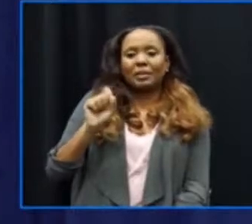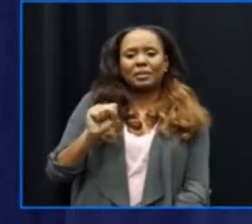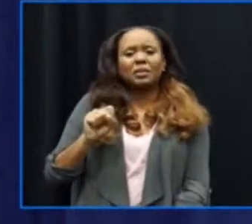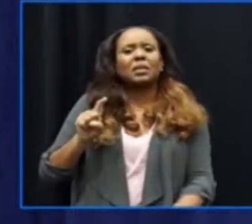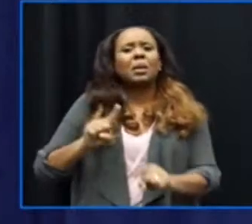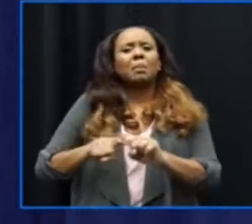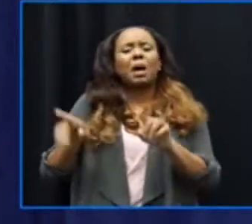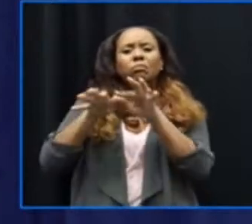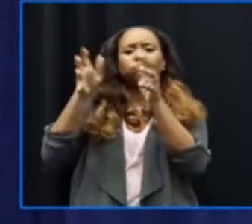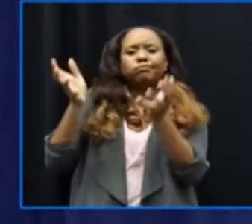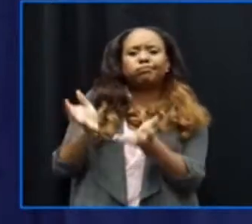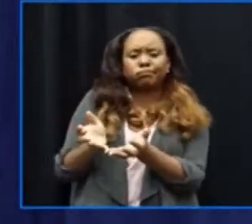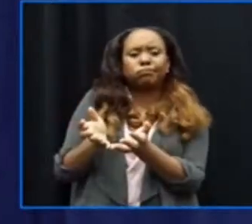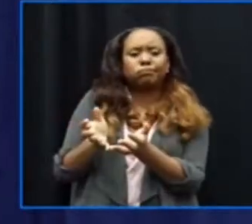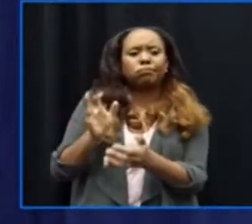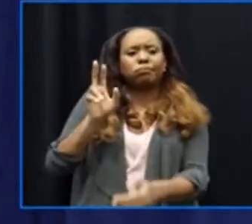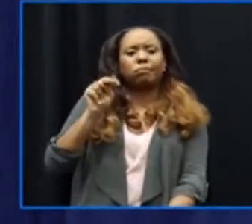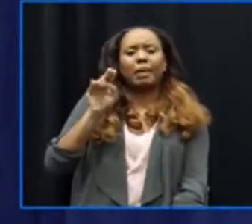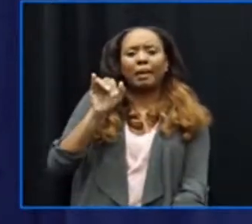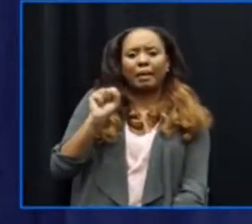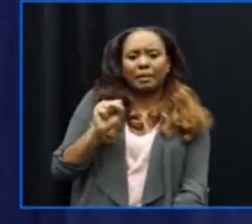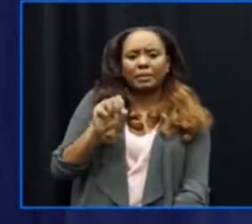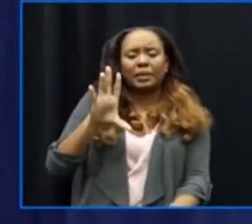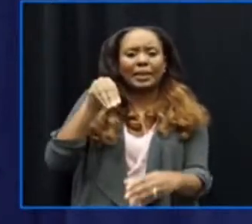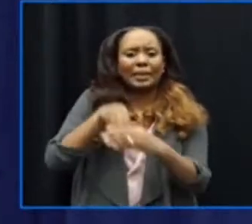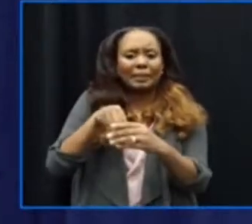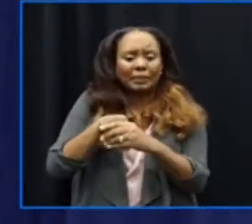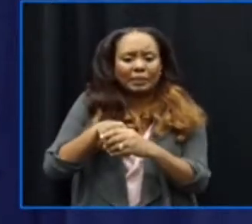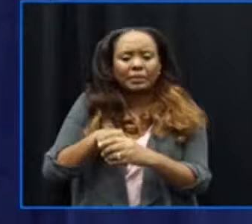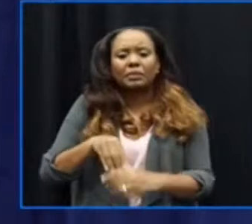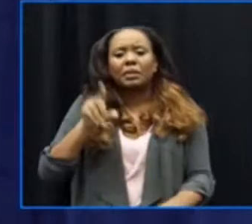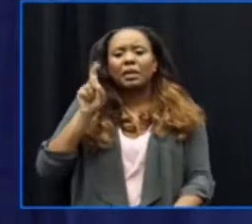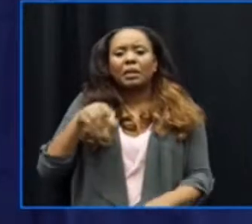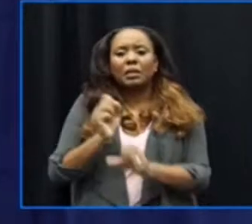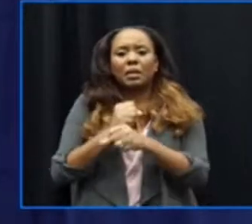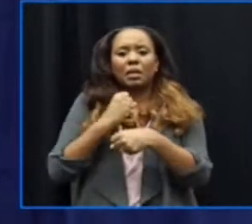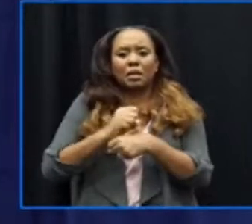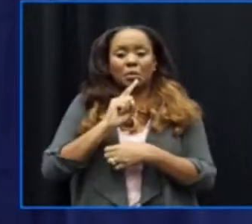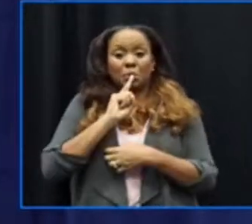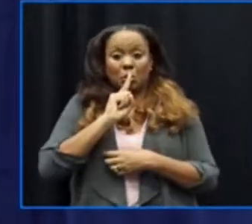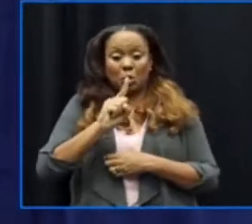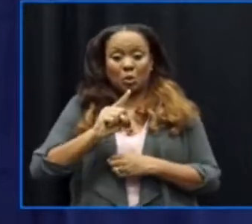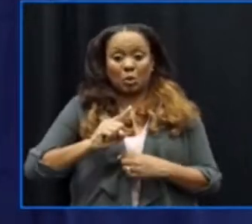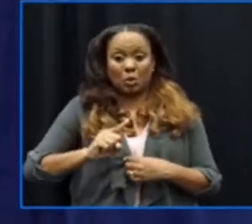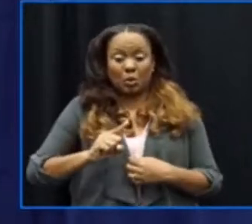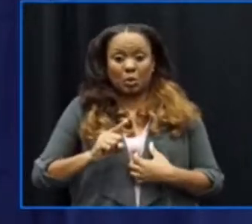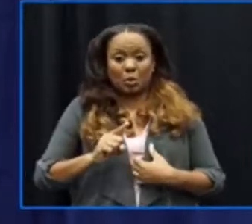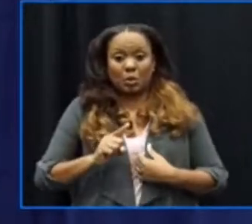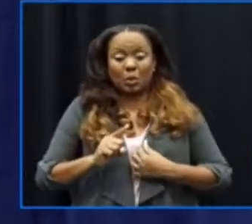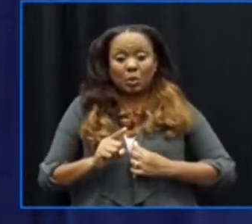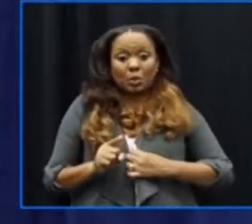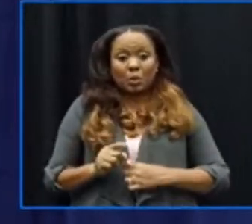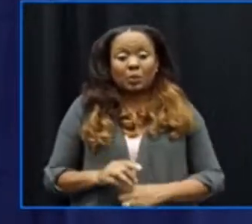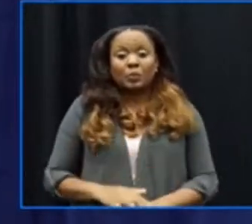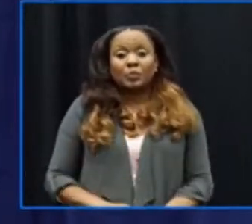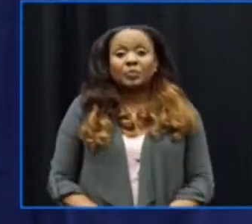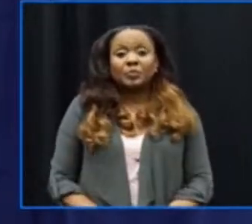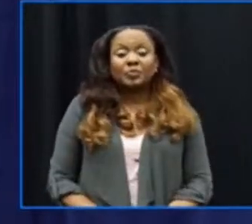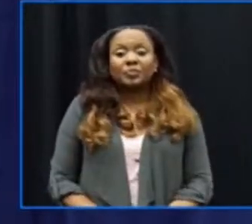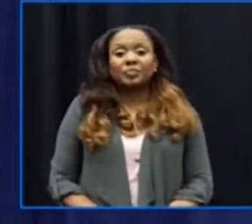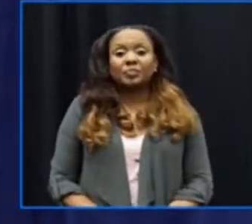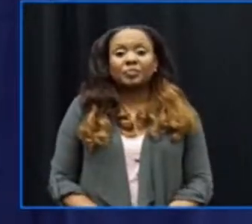at the NIS and investments it makes in Barbados, we have to make sure we consider closely the fact that